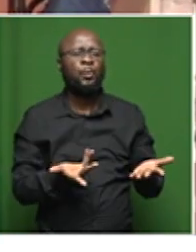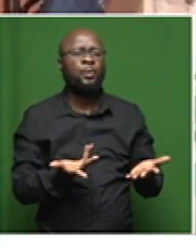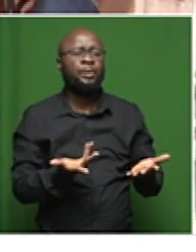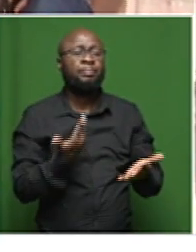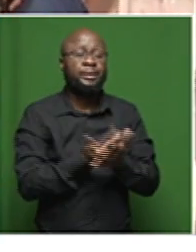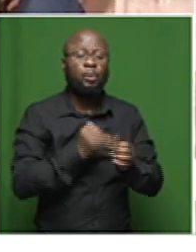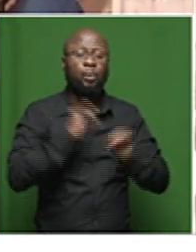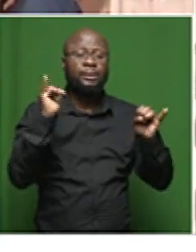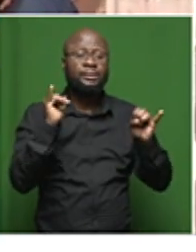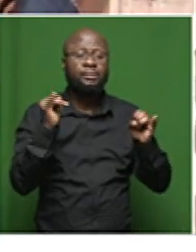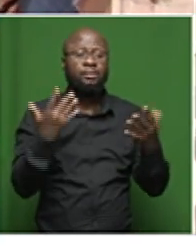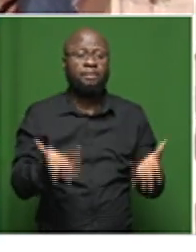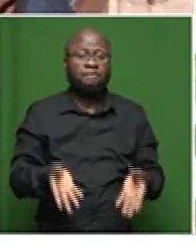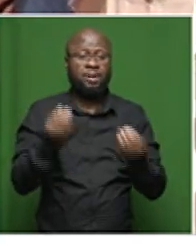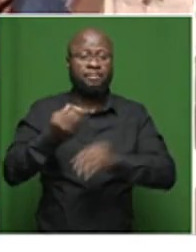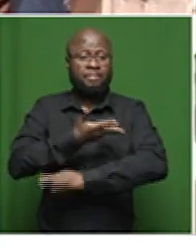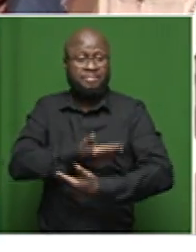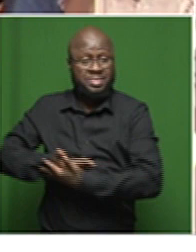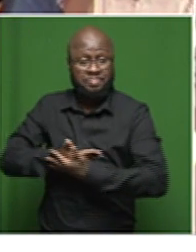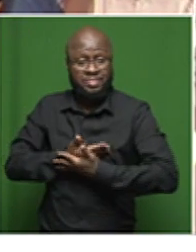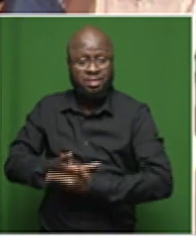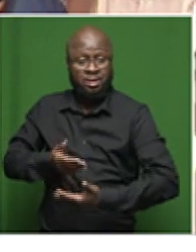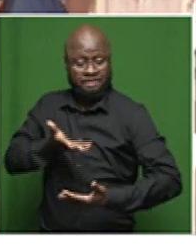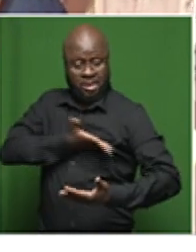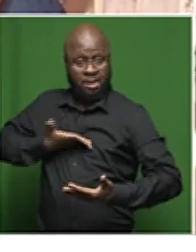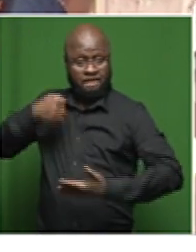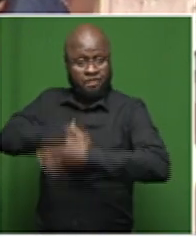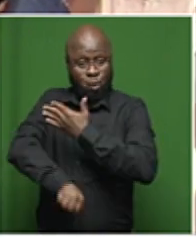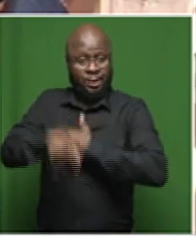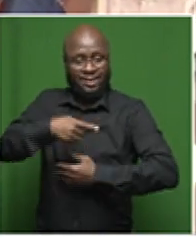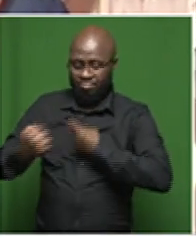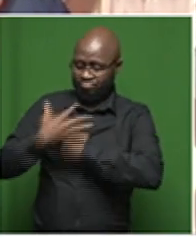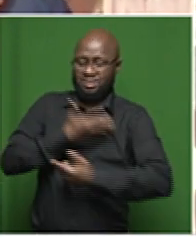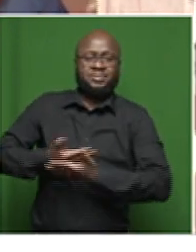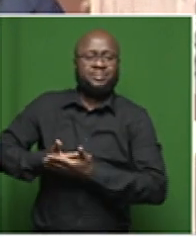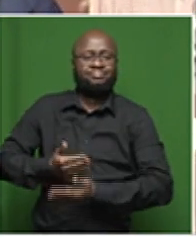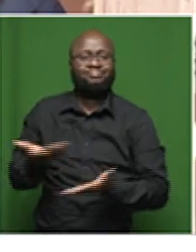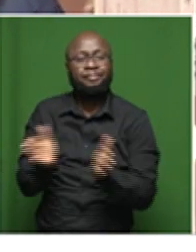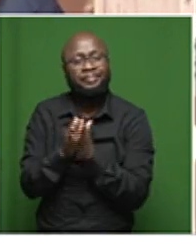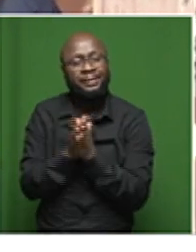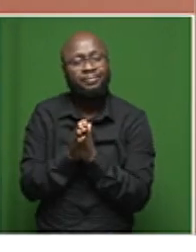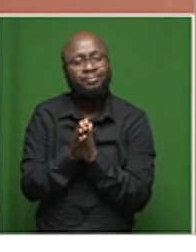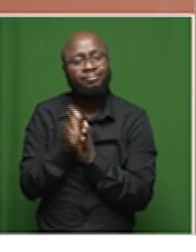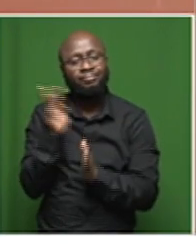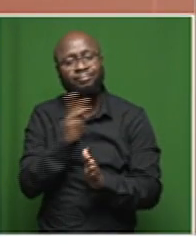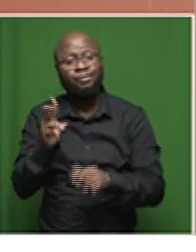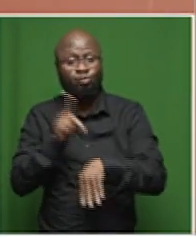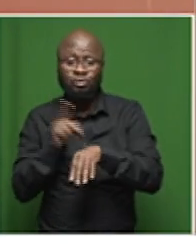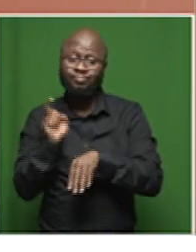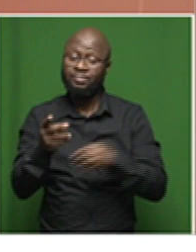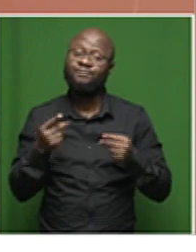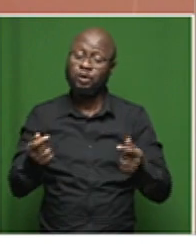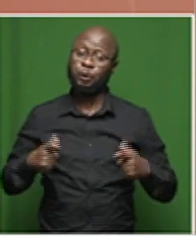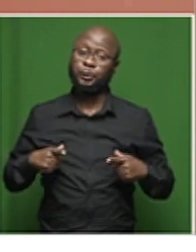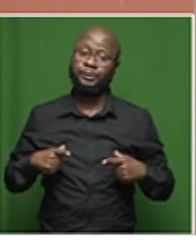mother and the baby. Mm. So she'll need to get that checked out quickly. Mm. Very importantly, Gesne, I hope uzwileke, and of